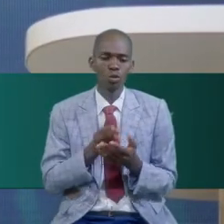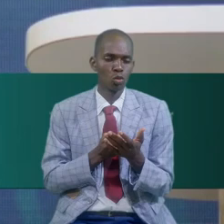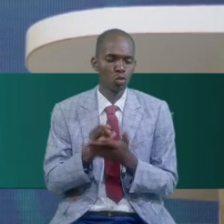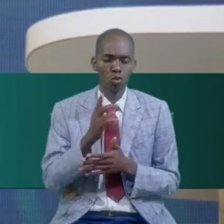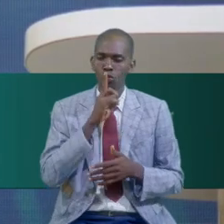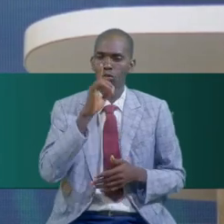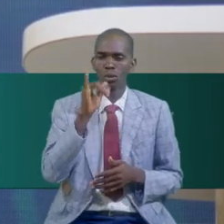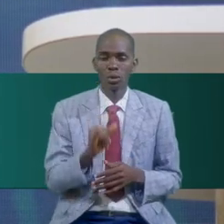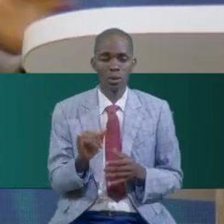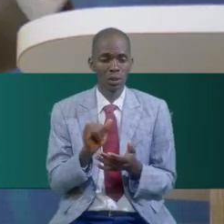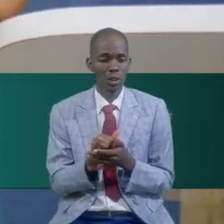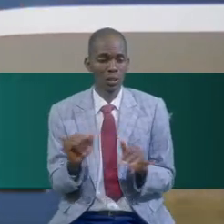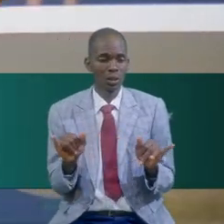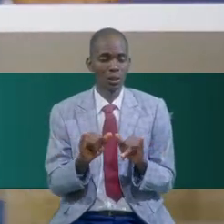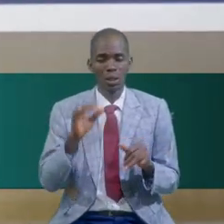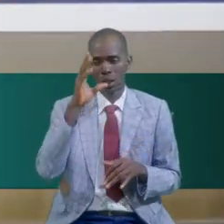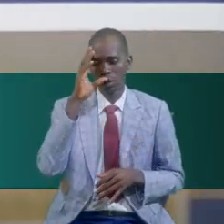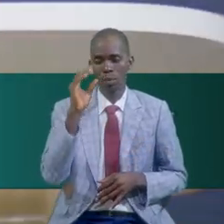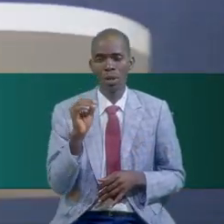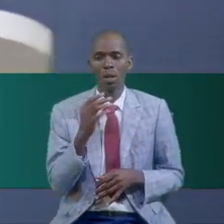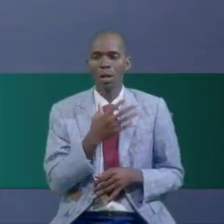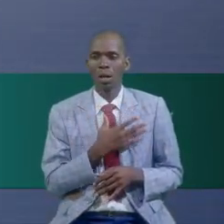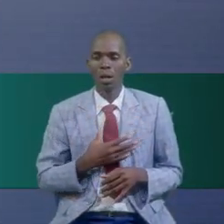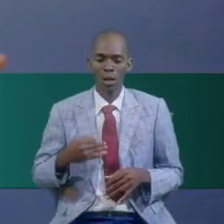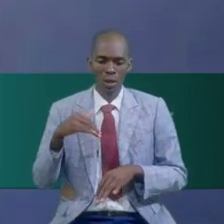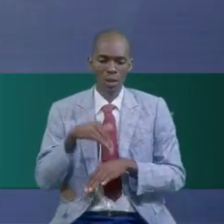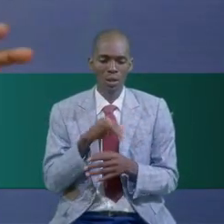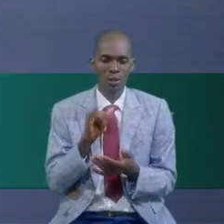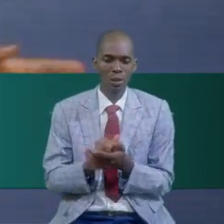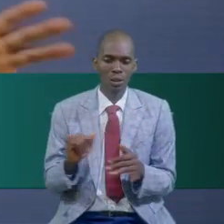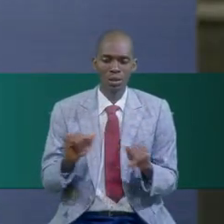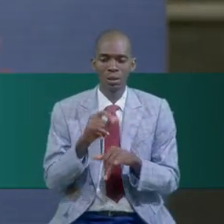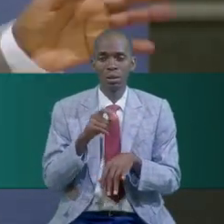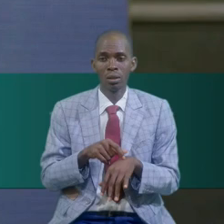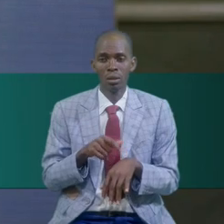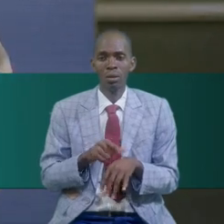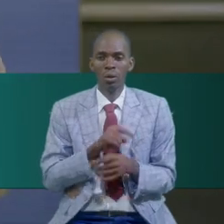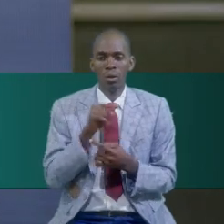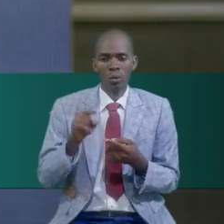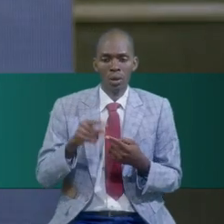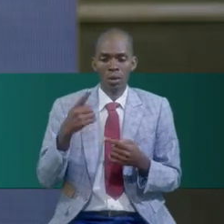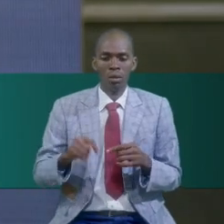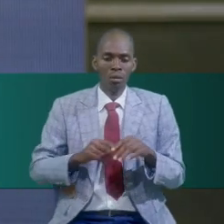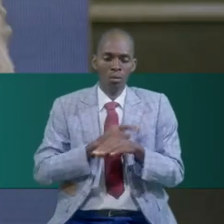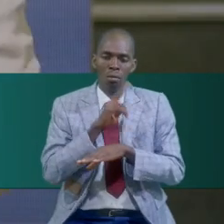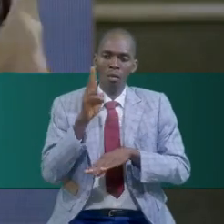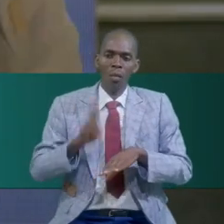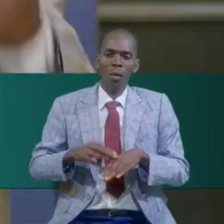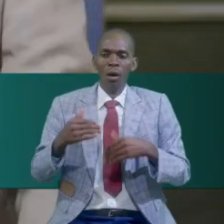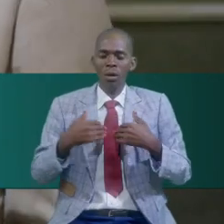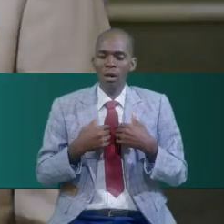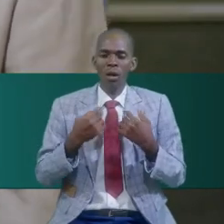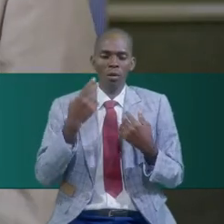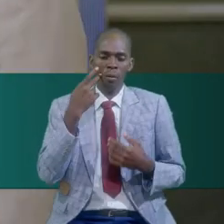a man, at such a moment, when the nation had seen the